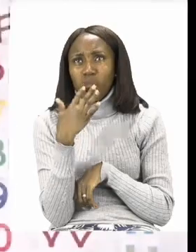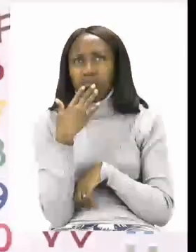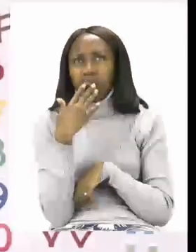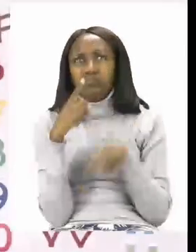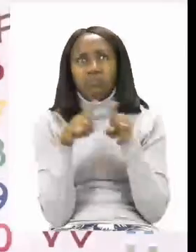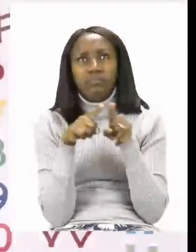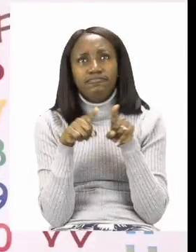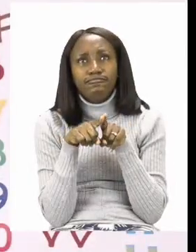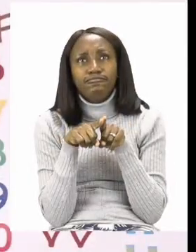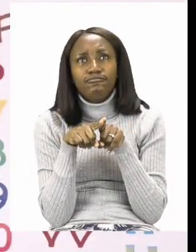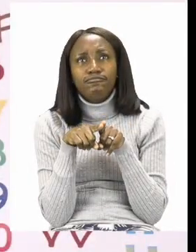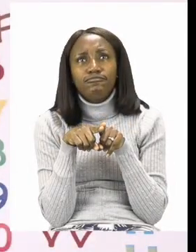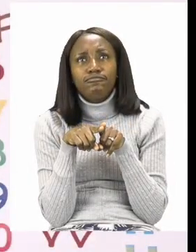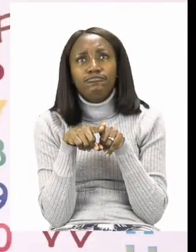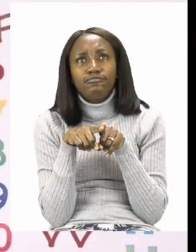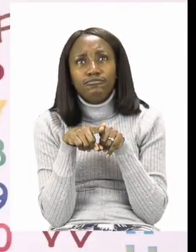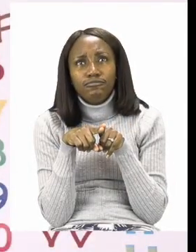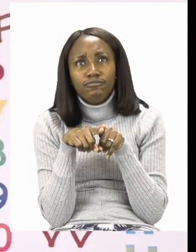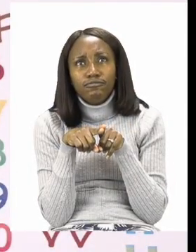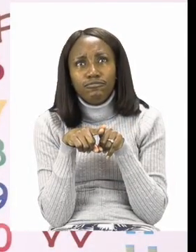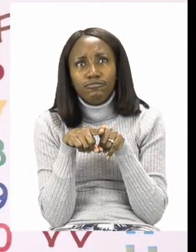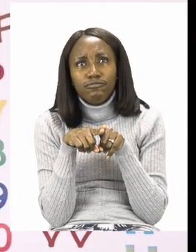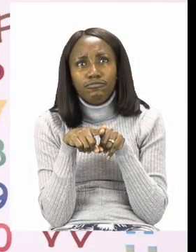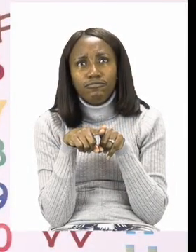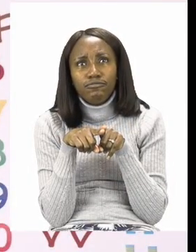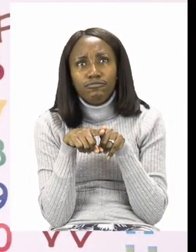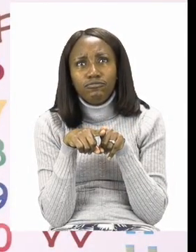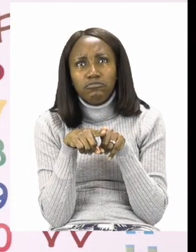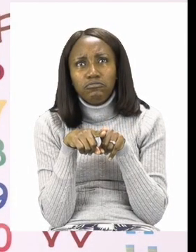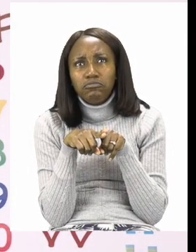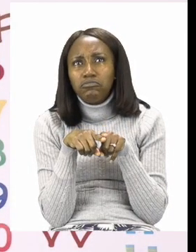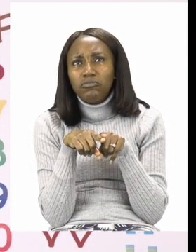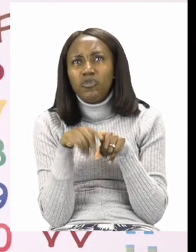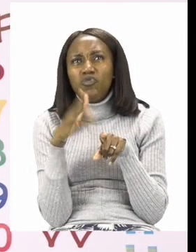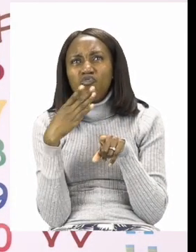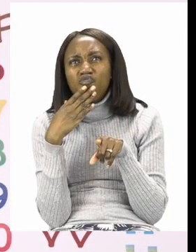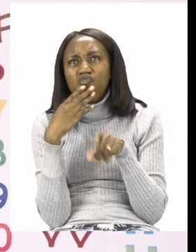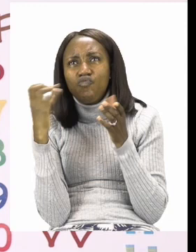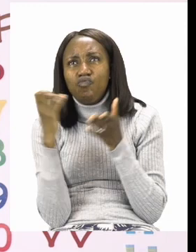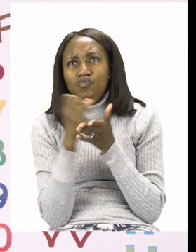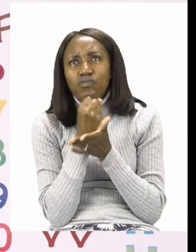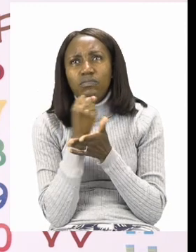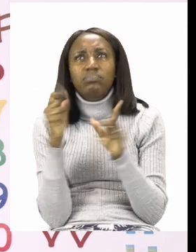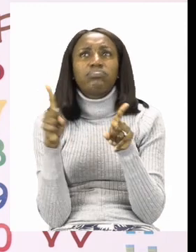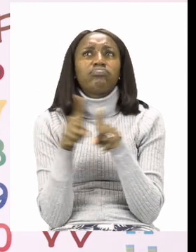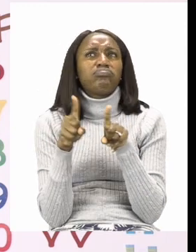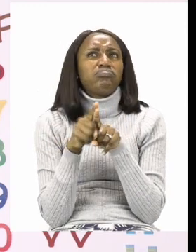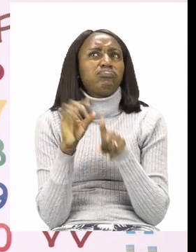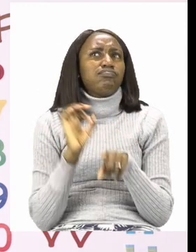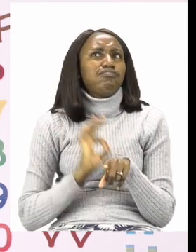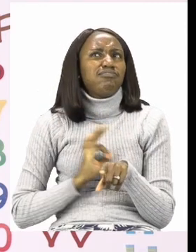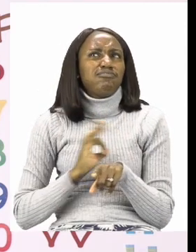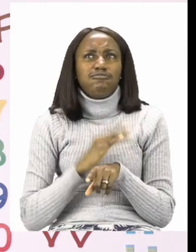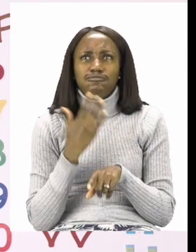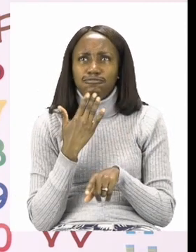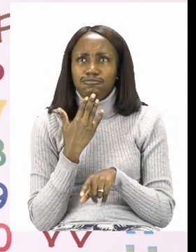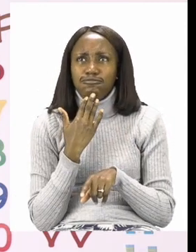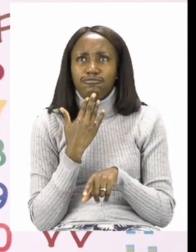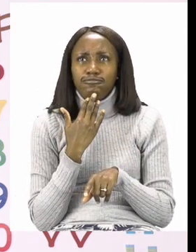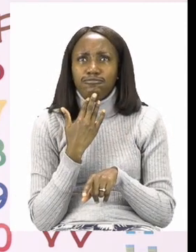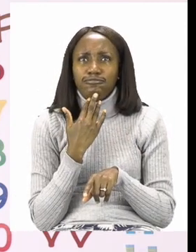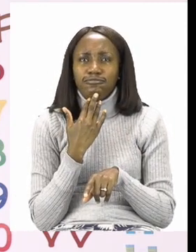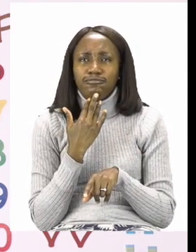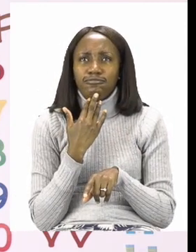Let's see. Are there 2 friends here who won the same amount of